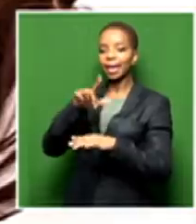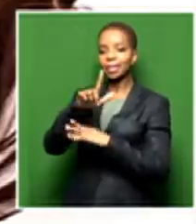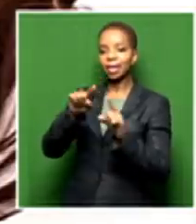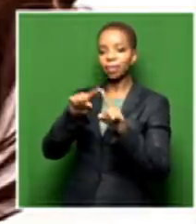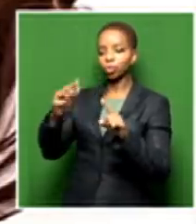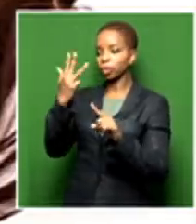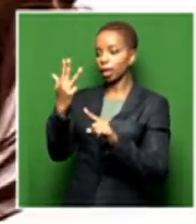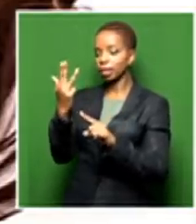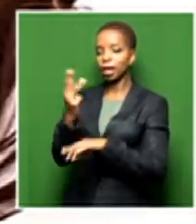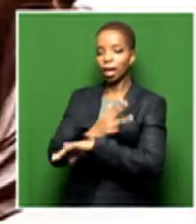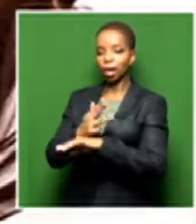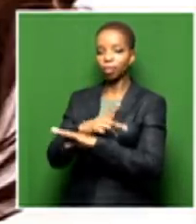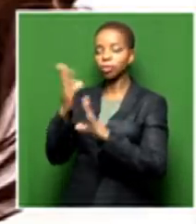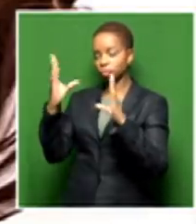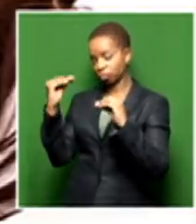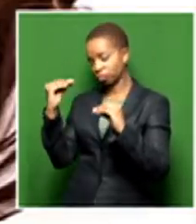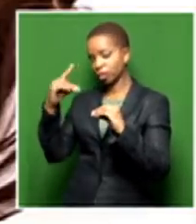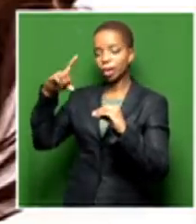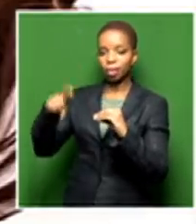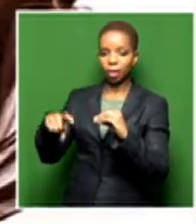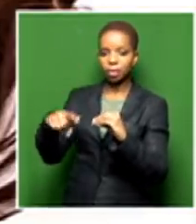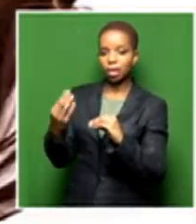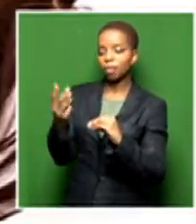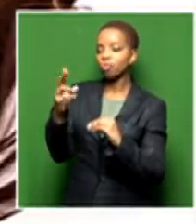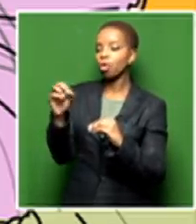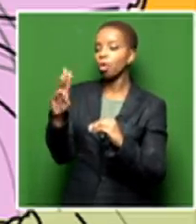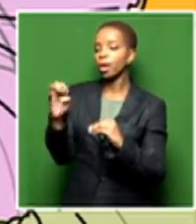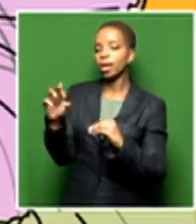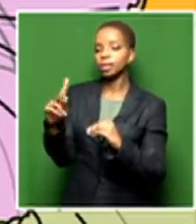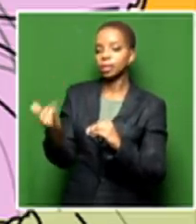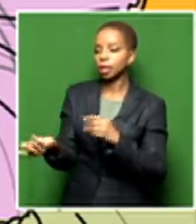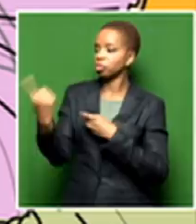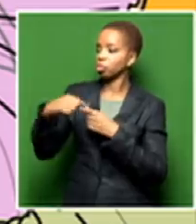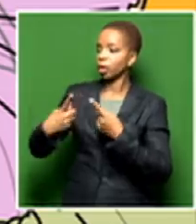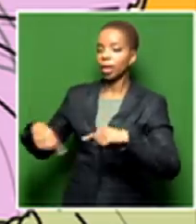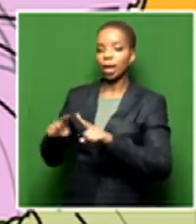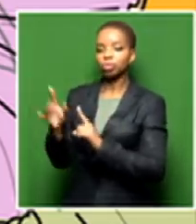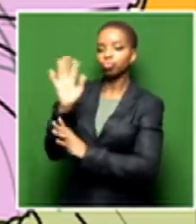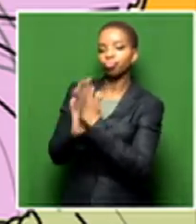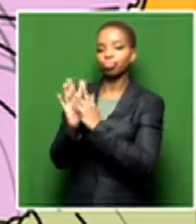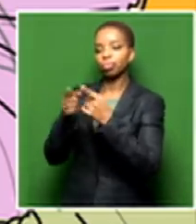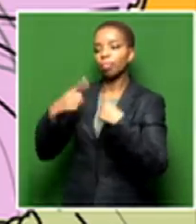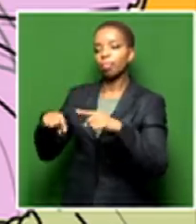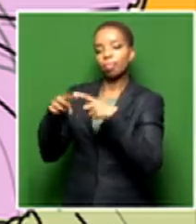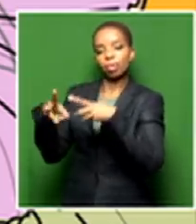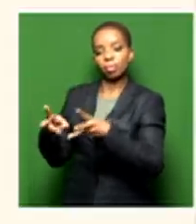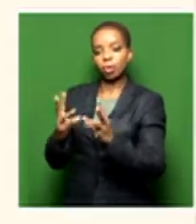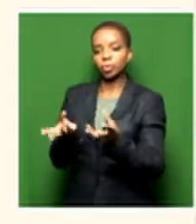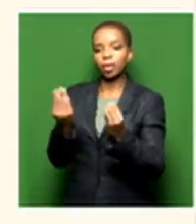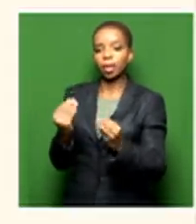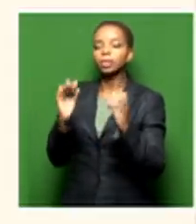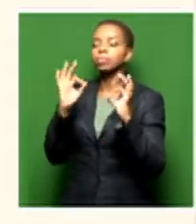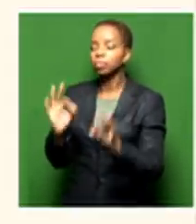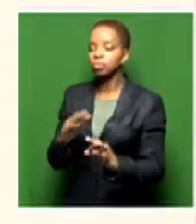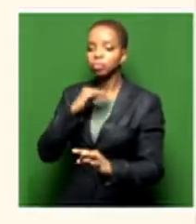daily. Robert Verseput, the chief pharmacist at MG Health, joins us now via Skype to share methods you can try out to get enough quality